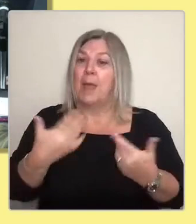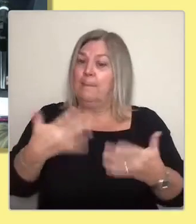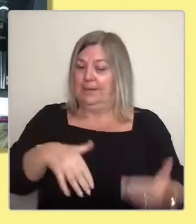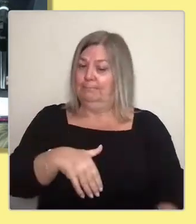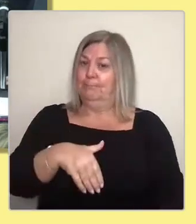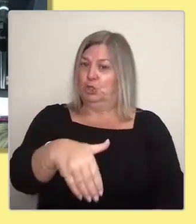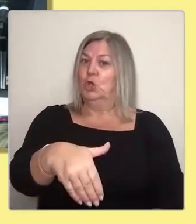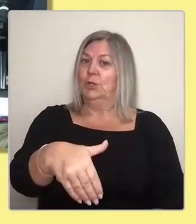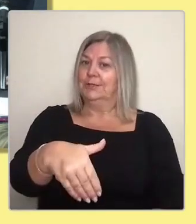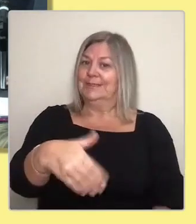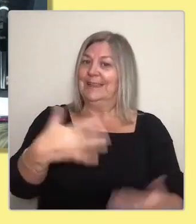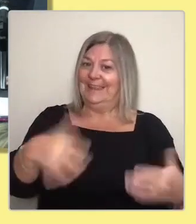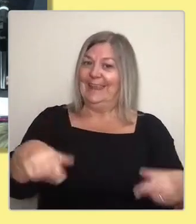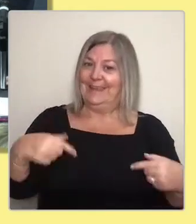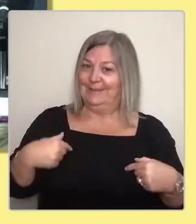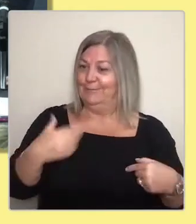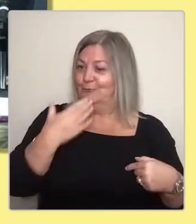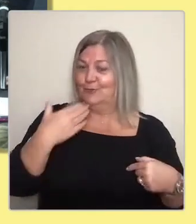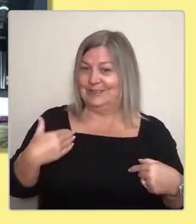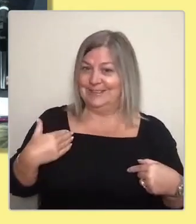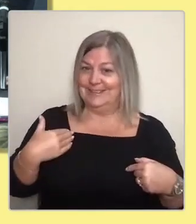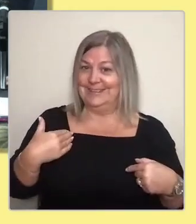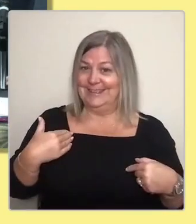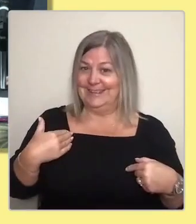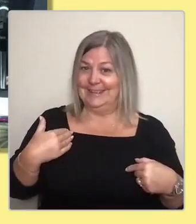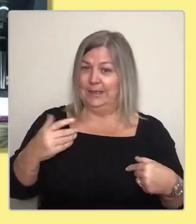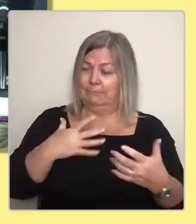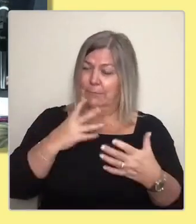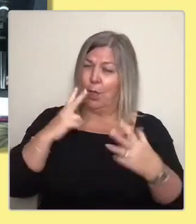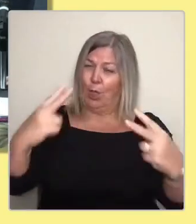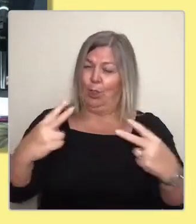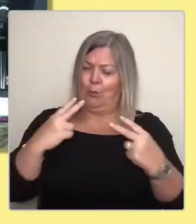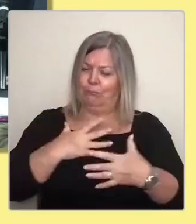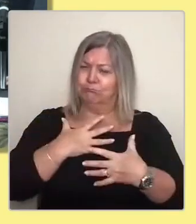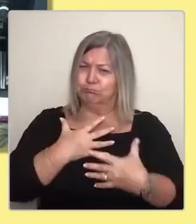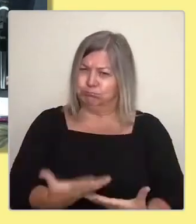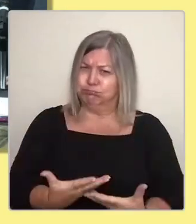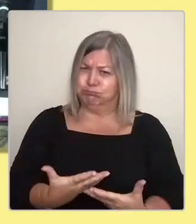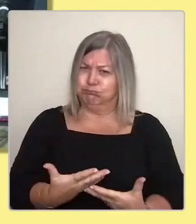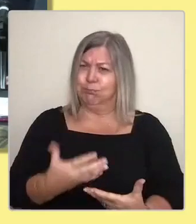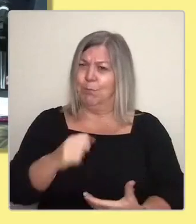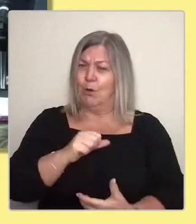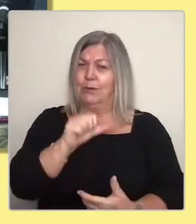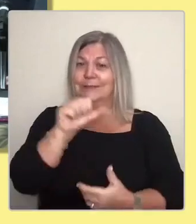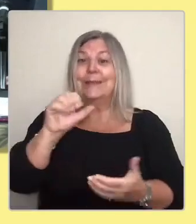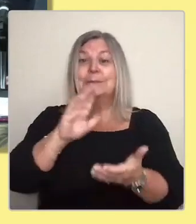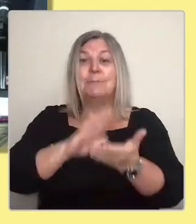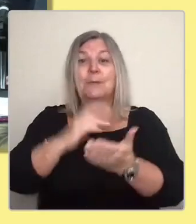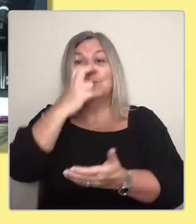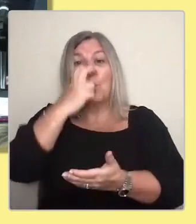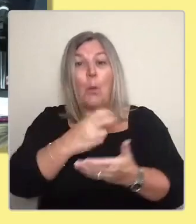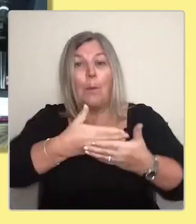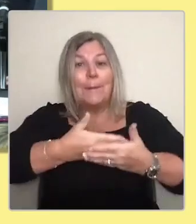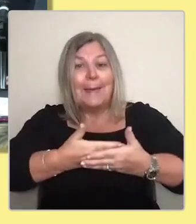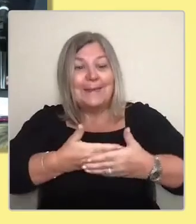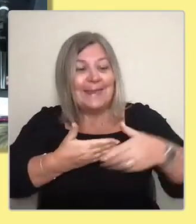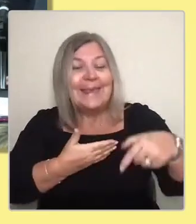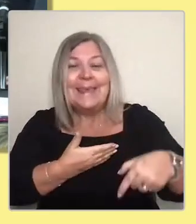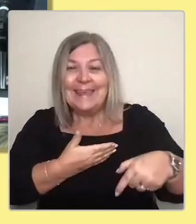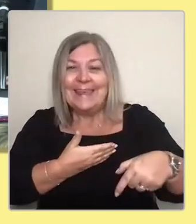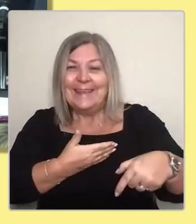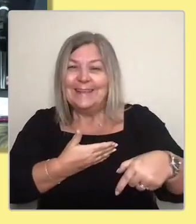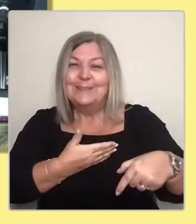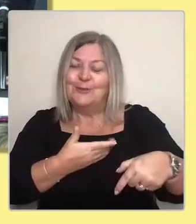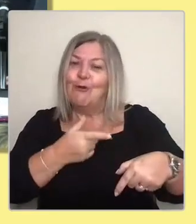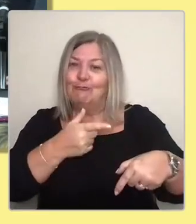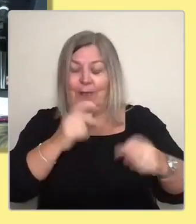bags under my eyes, because I've got a six-month-old baby that thinks playtime starts at 11 p.m. And ends at 5 a.m. But I look at